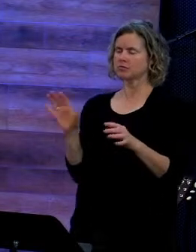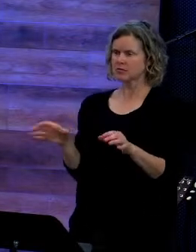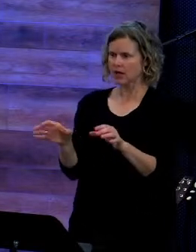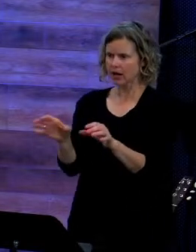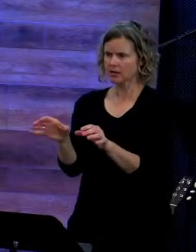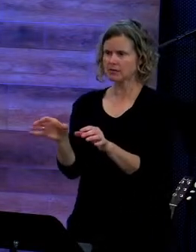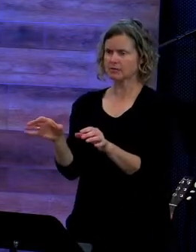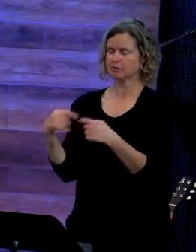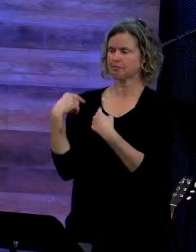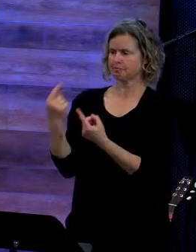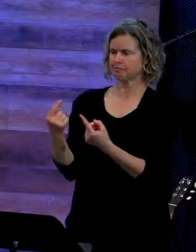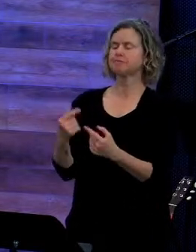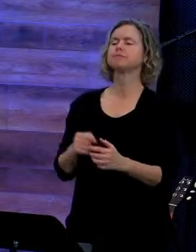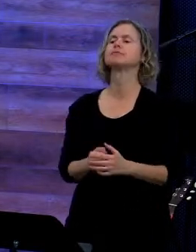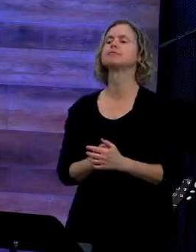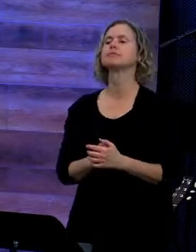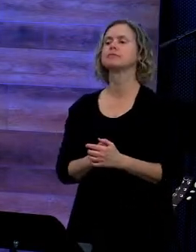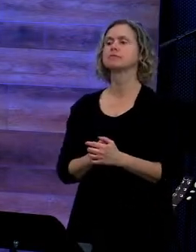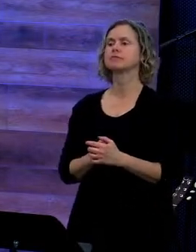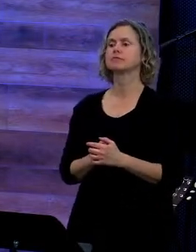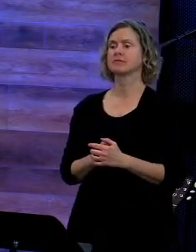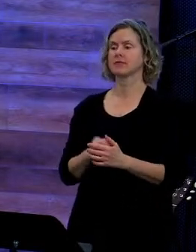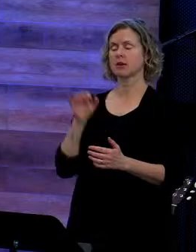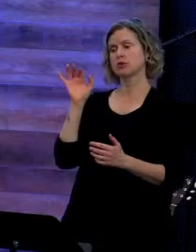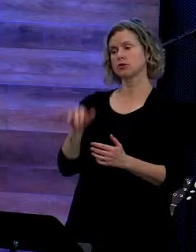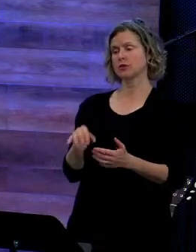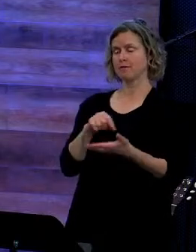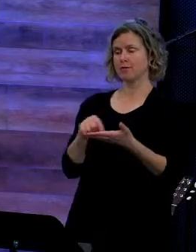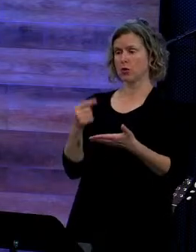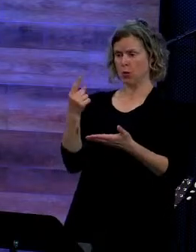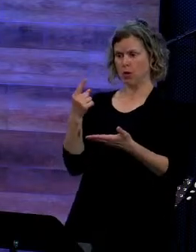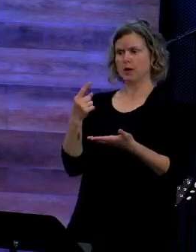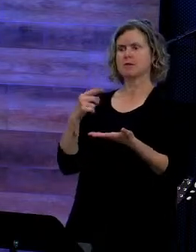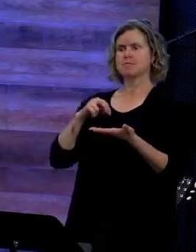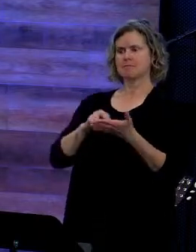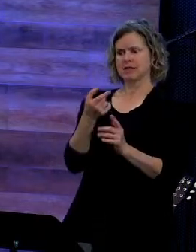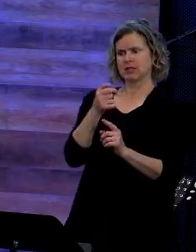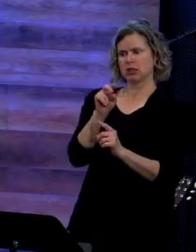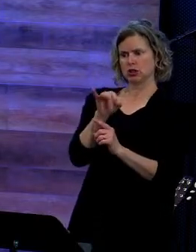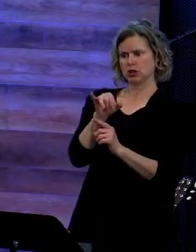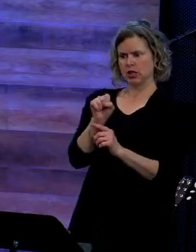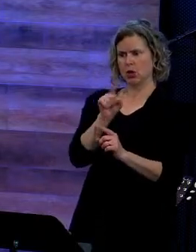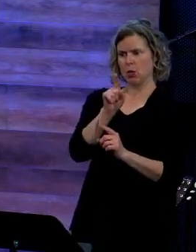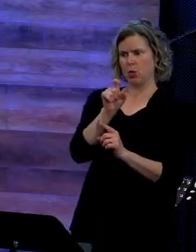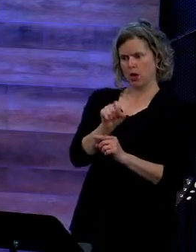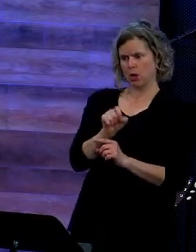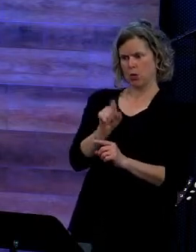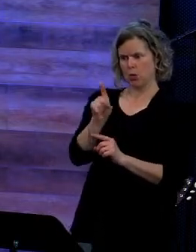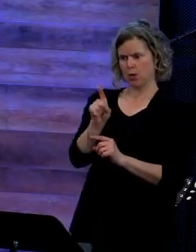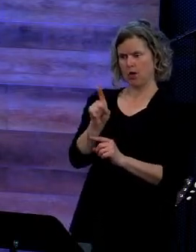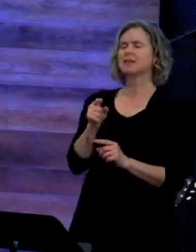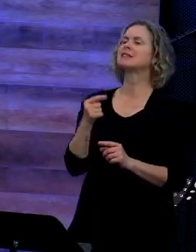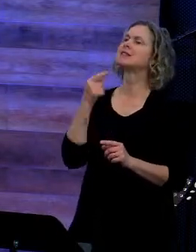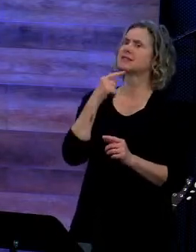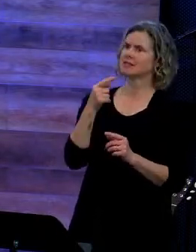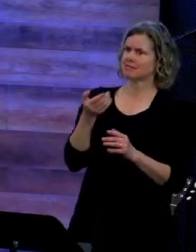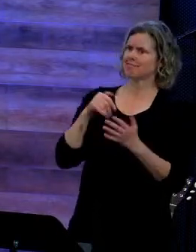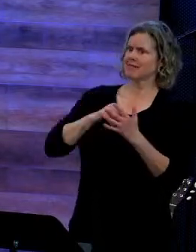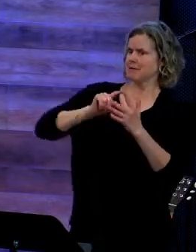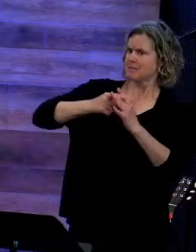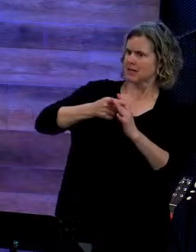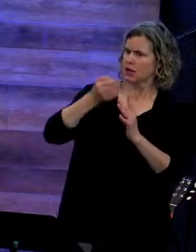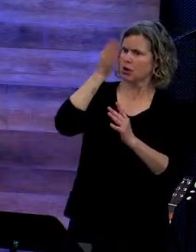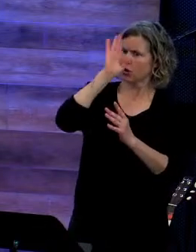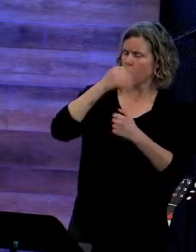creation. So starting in verse 1, we get that bookend with Genesis 1:1. In the beginning, God created the heavens and the earth,